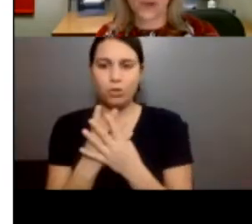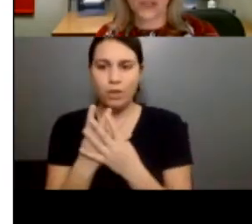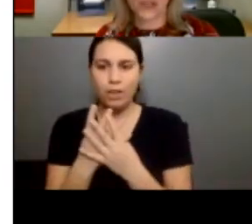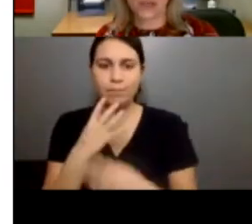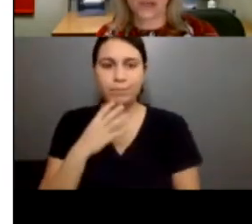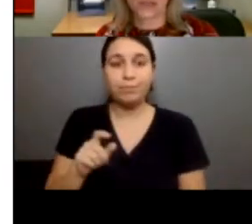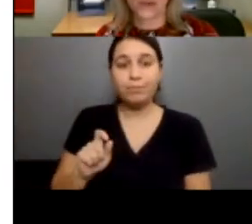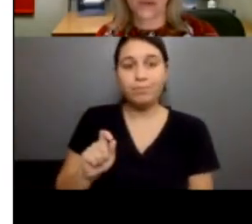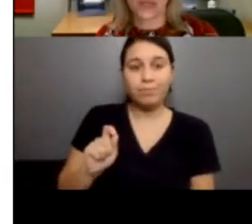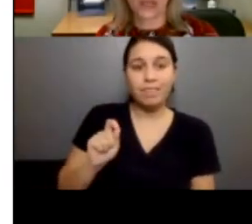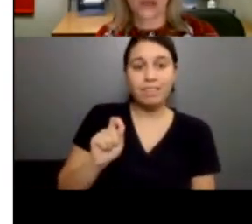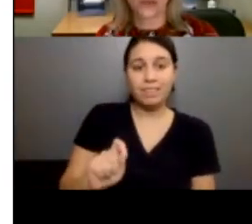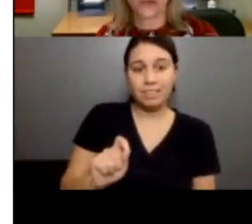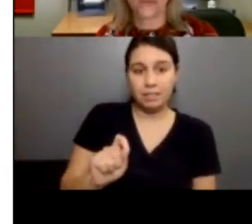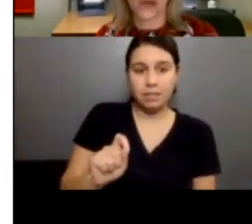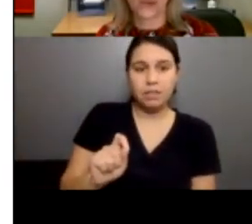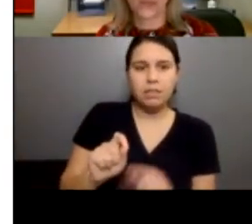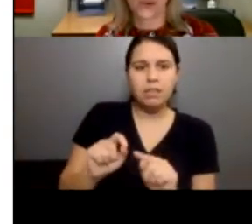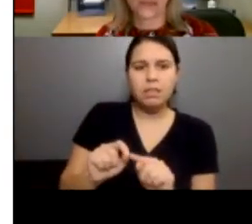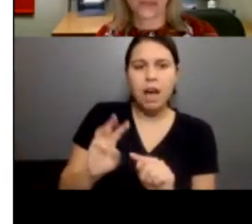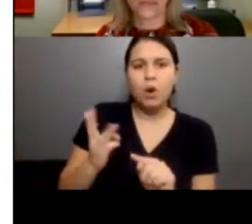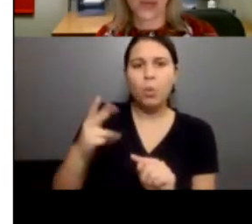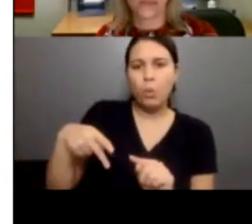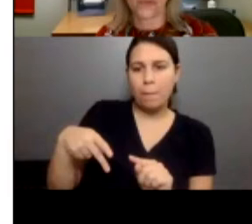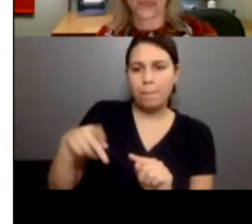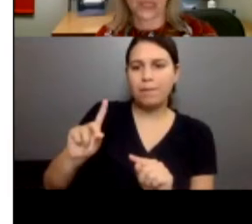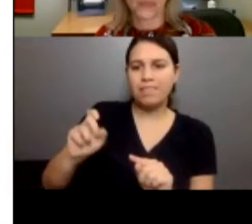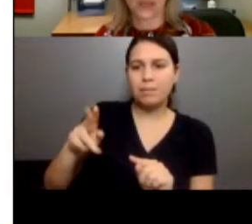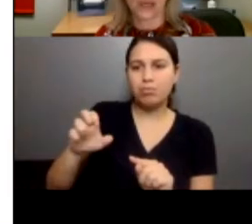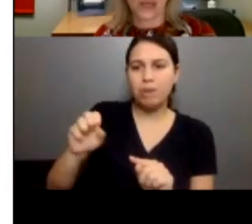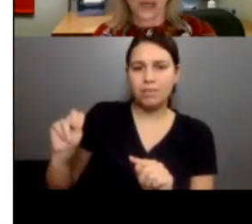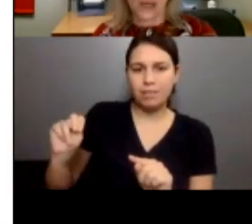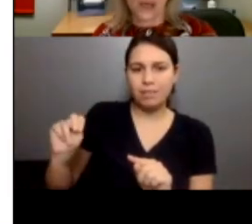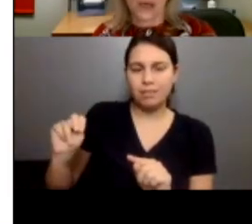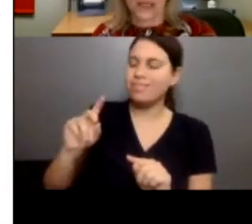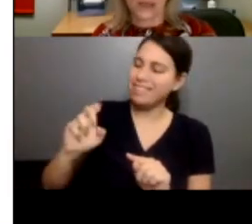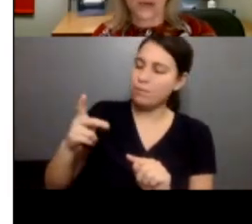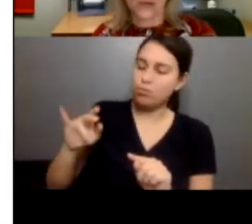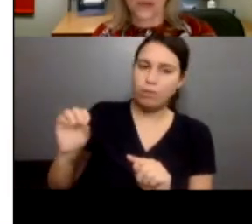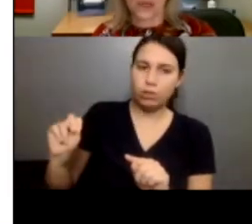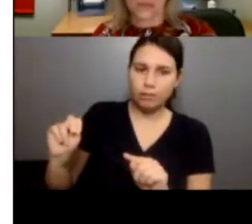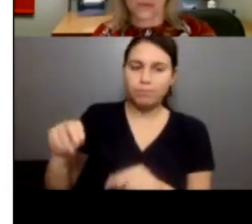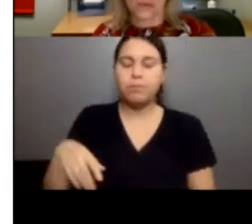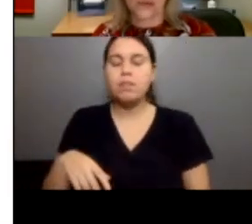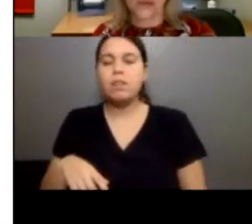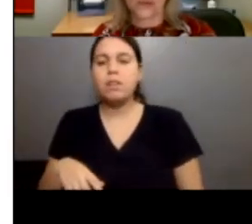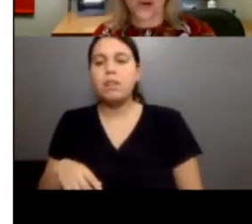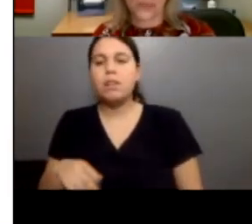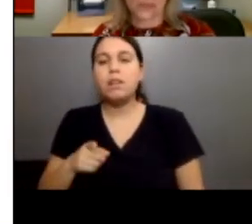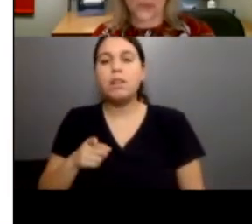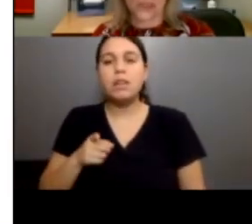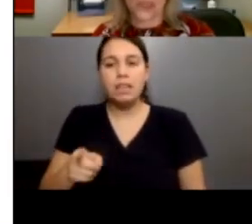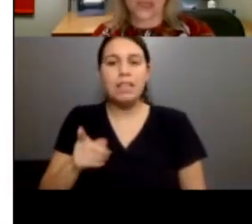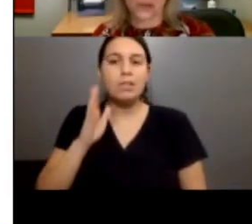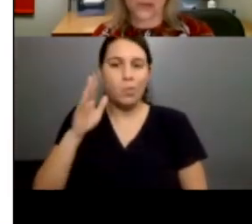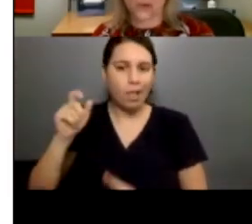.WIP depression smart phrase that goes through the following points to make a brief assessment. It goes through, prompts